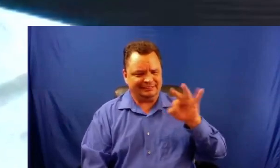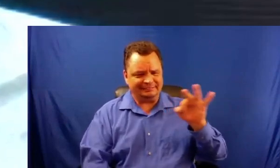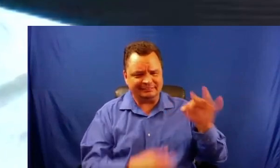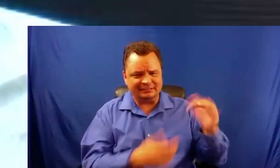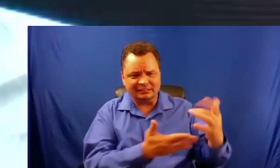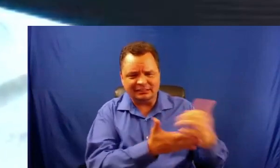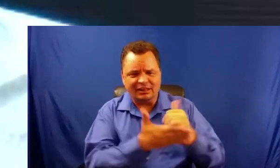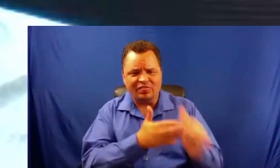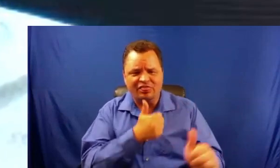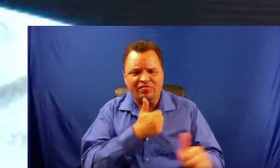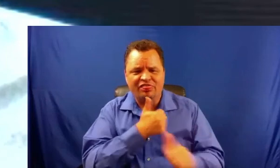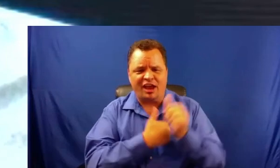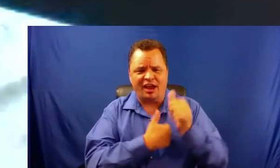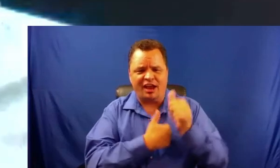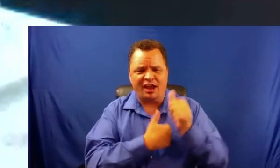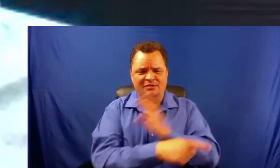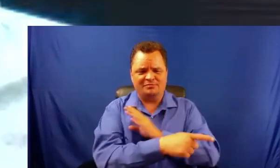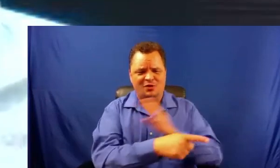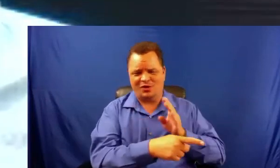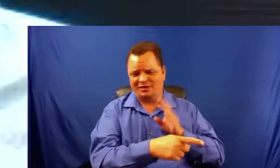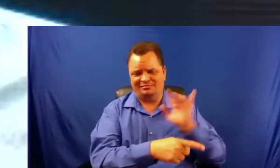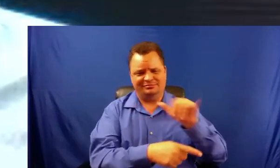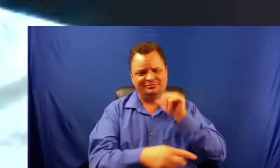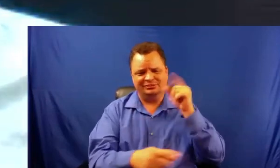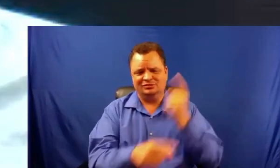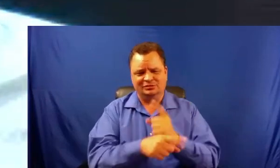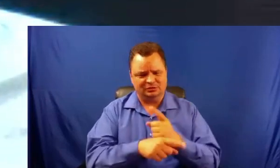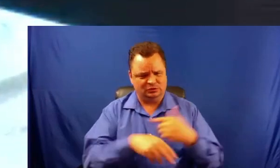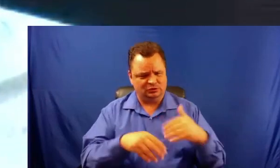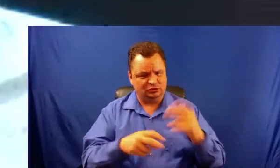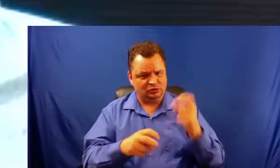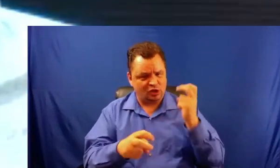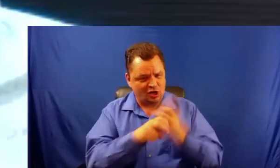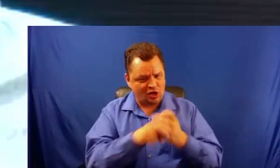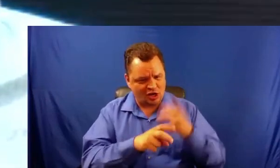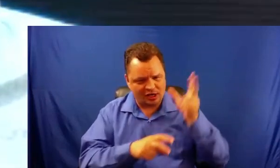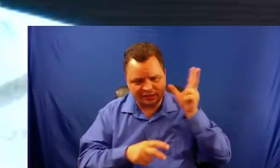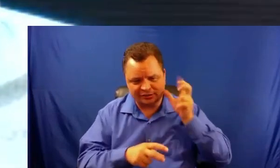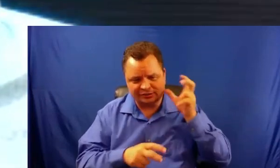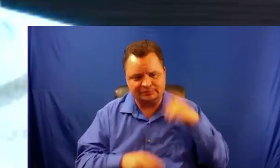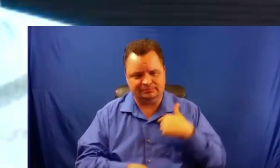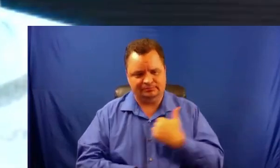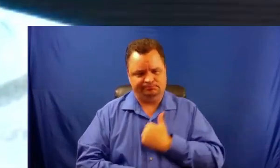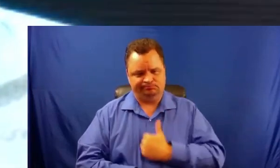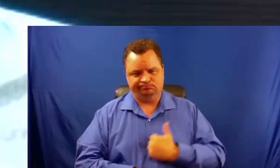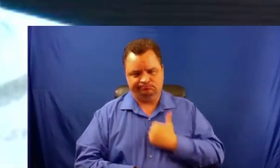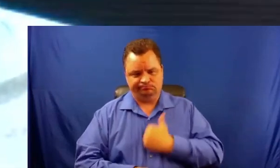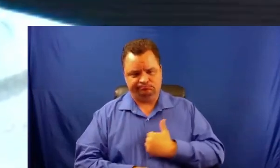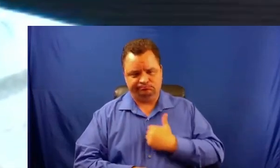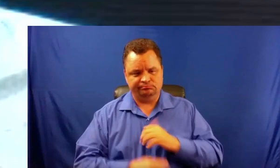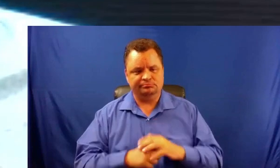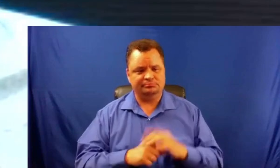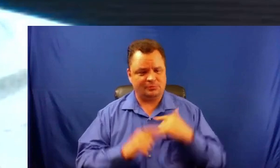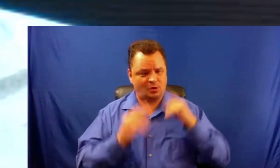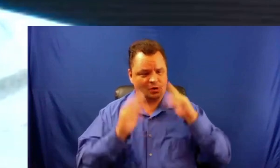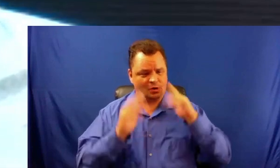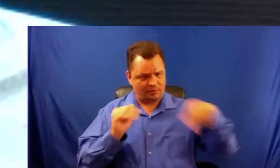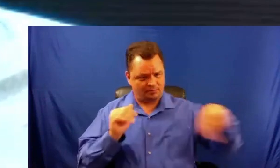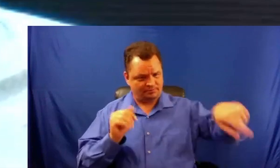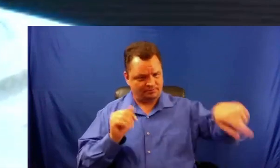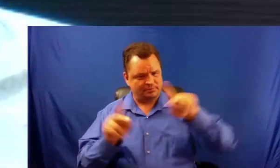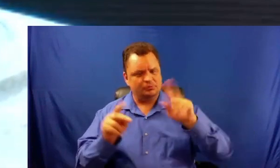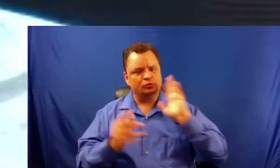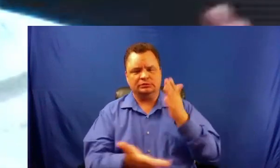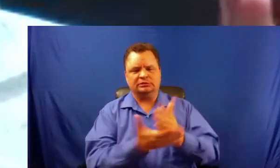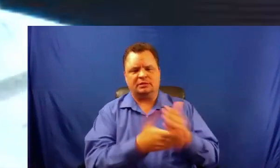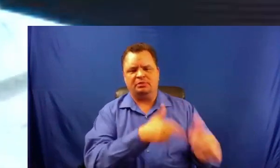That's inappropriate and was hard to hear. I apologize that you're taking that on. I hope that people will straighten that out. The next thing